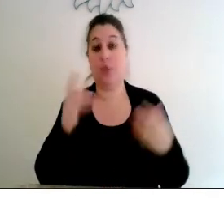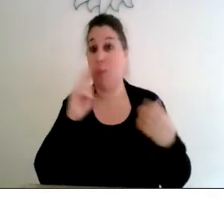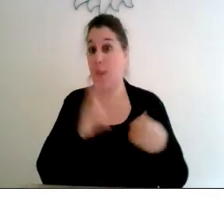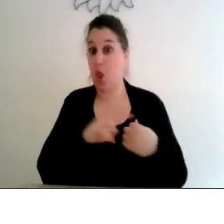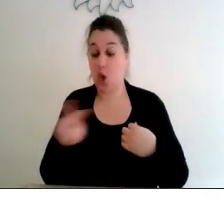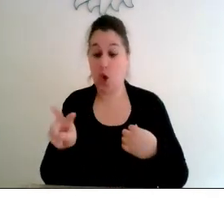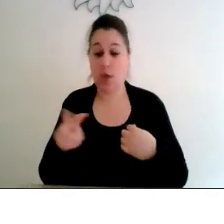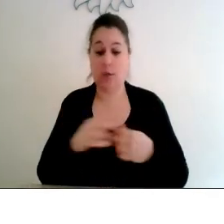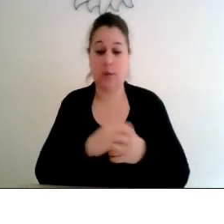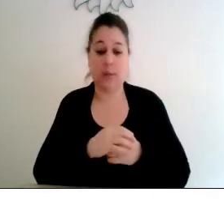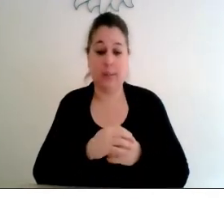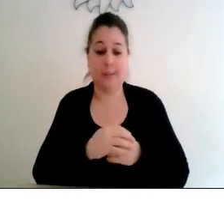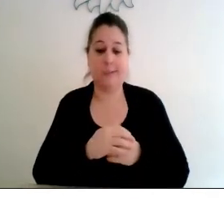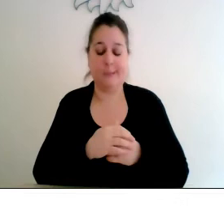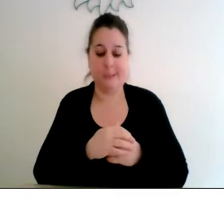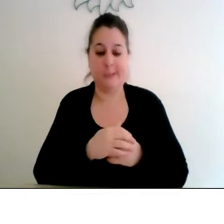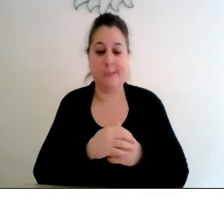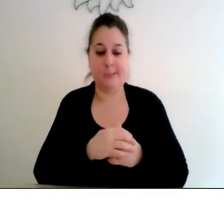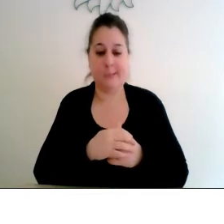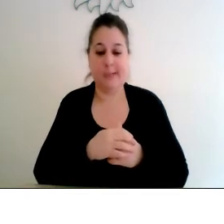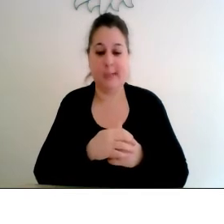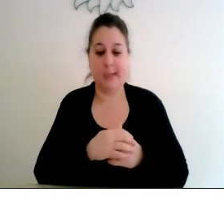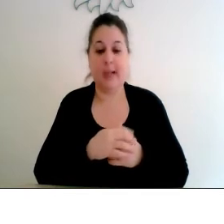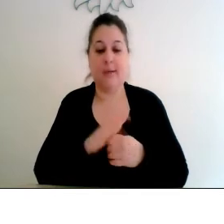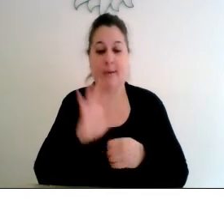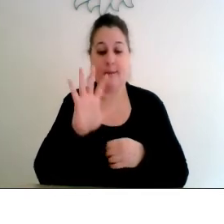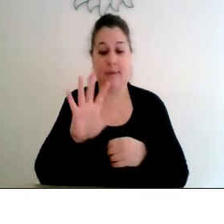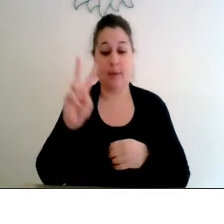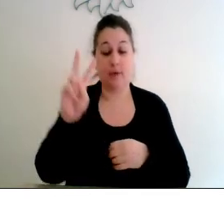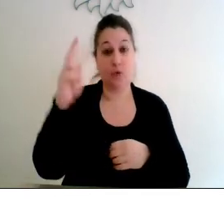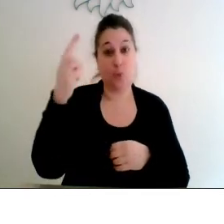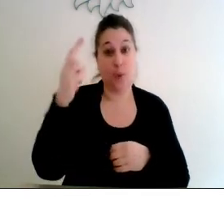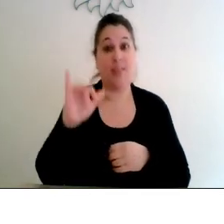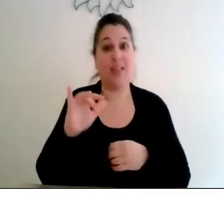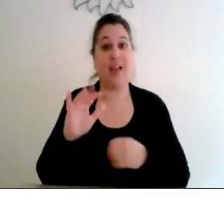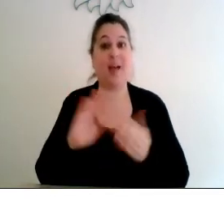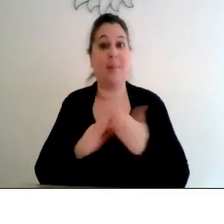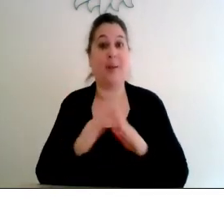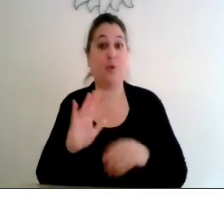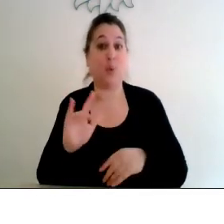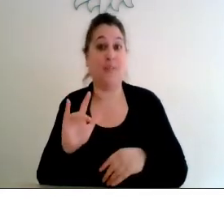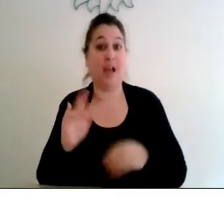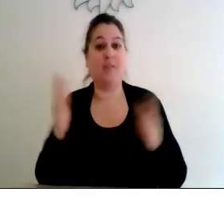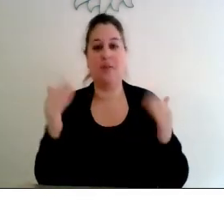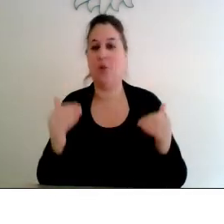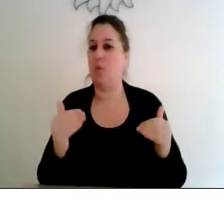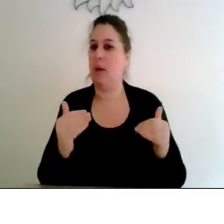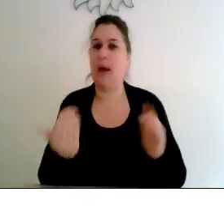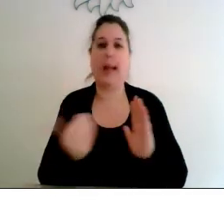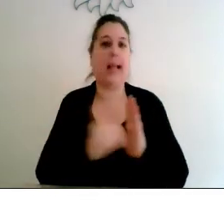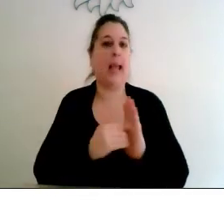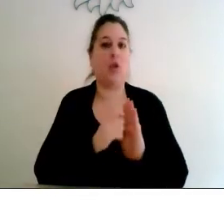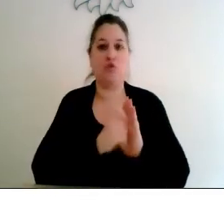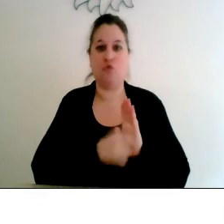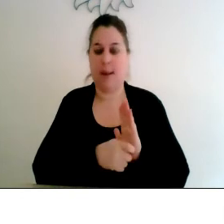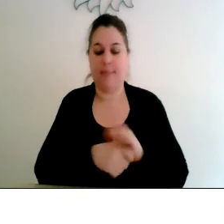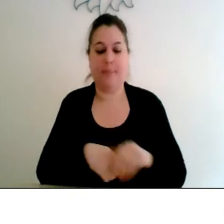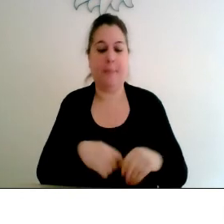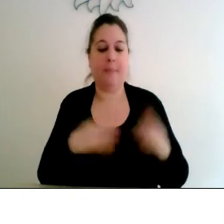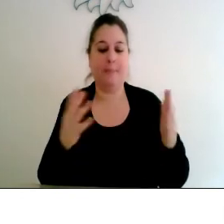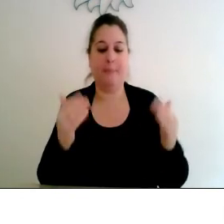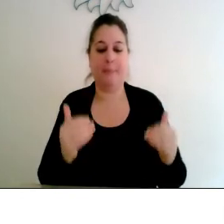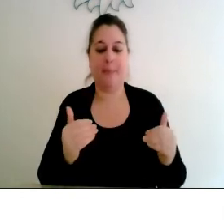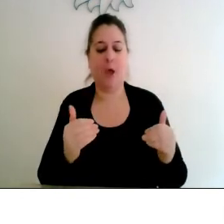any multiplication or division? Yes. Hopefully you did not do 4 times 25 first. Hopefully you did